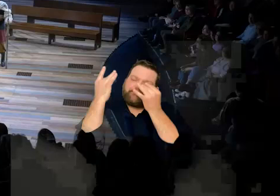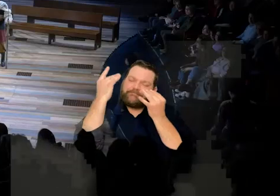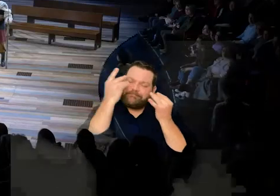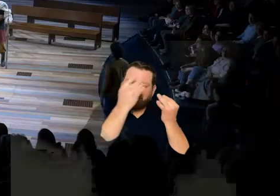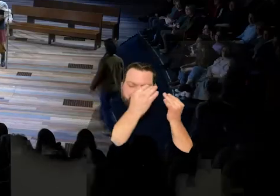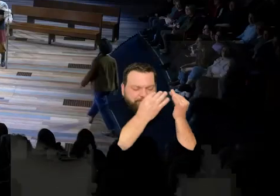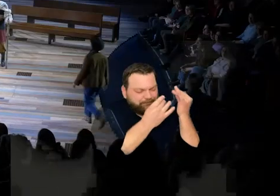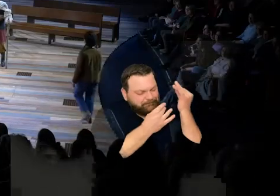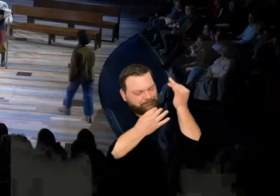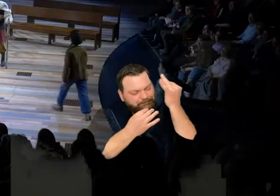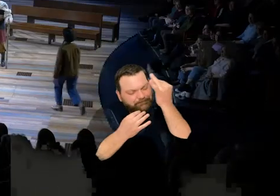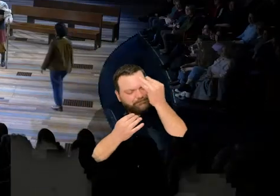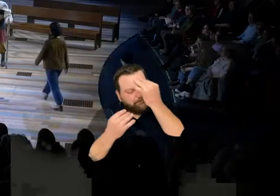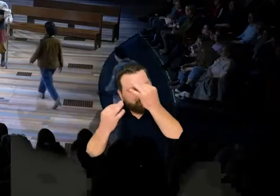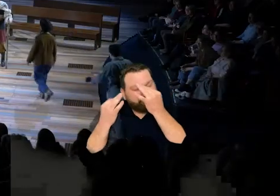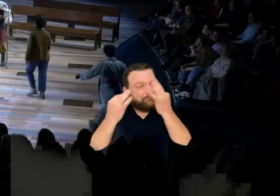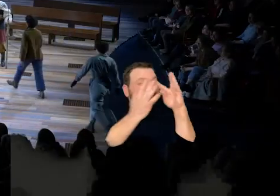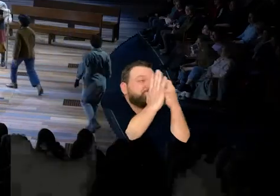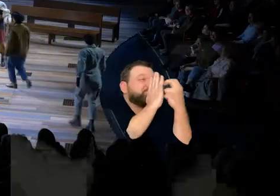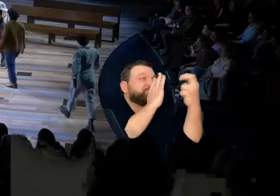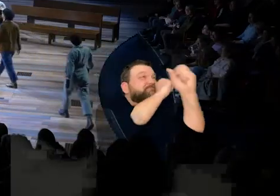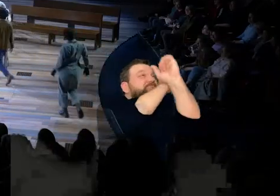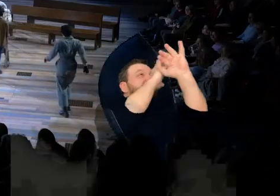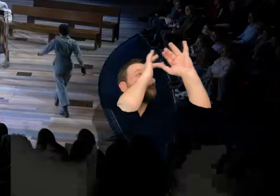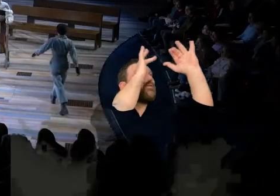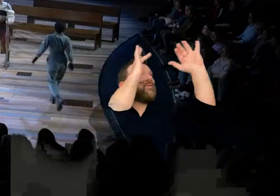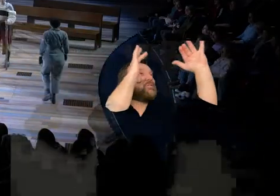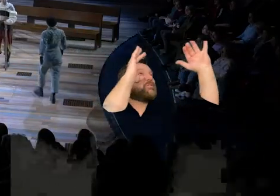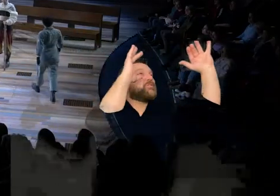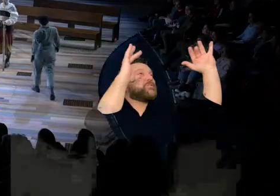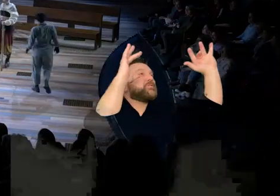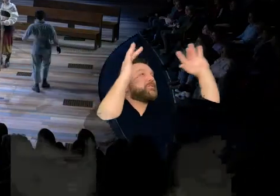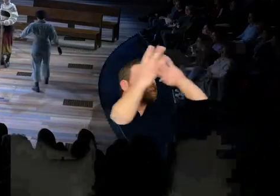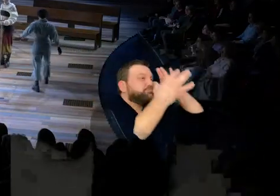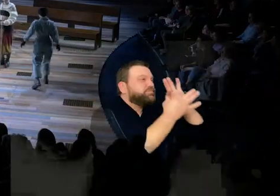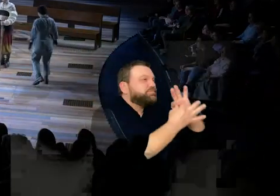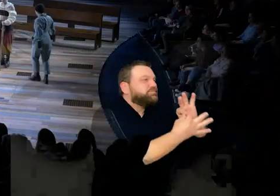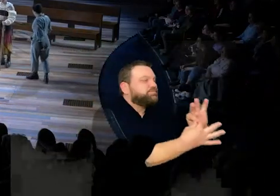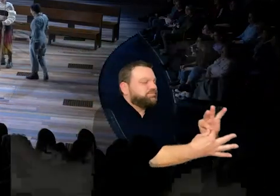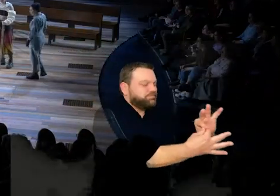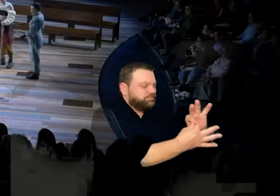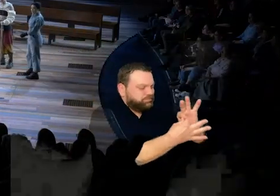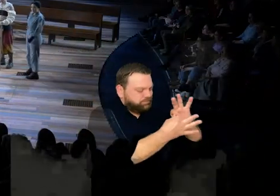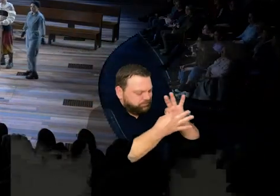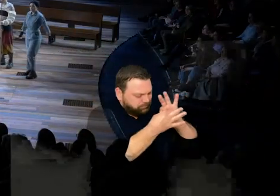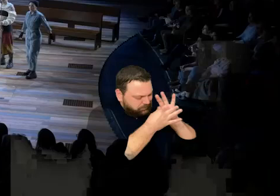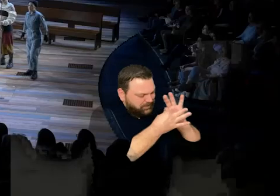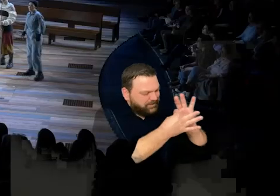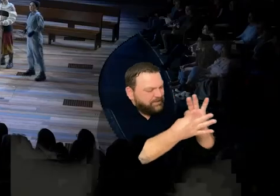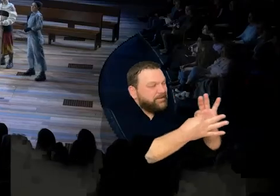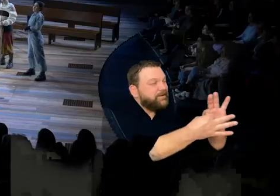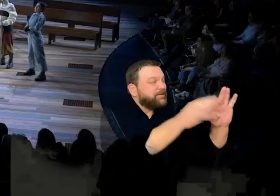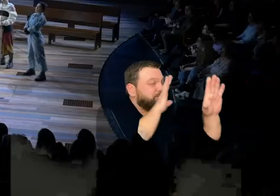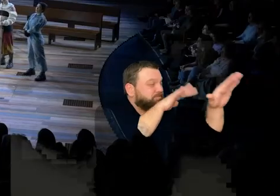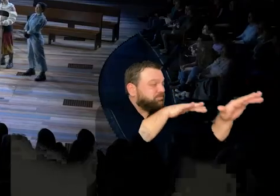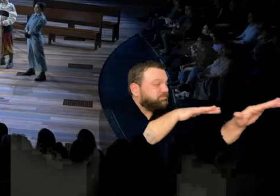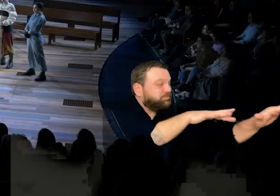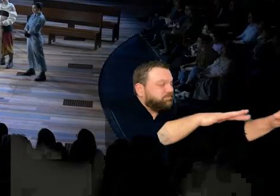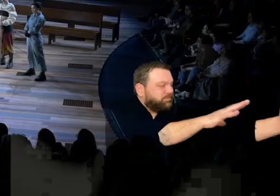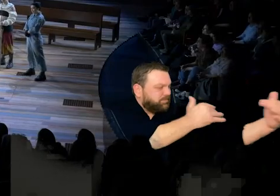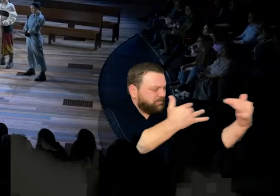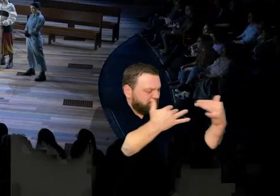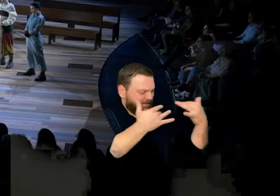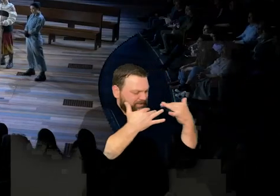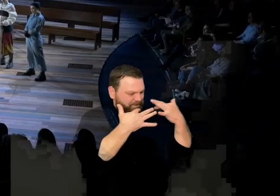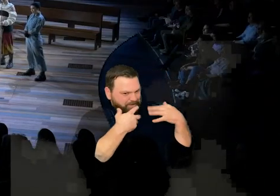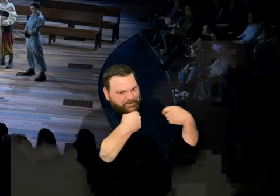ocean reveries. Meditation and water are